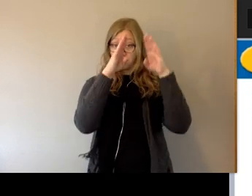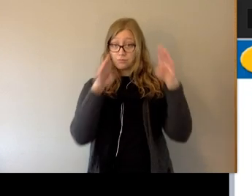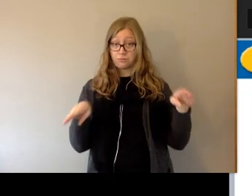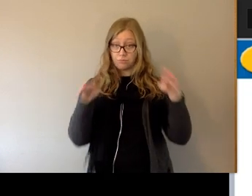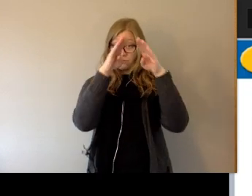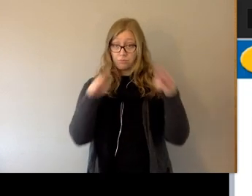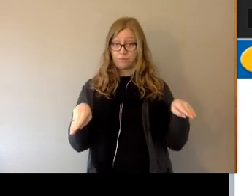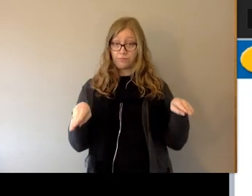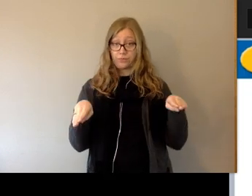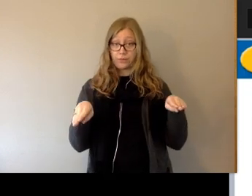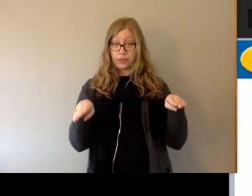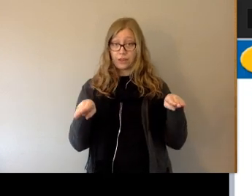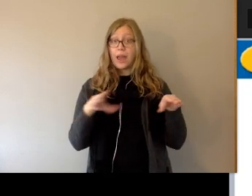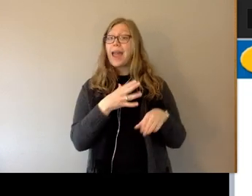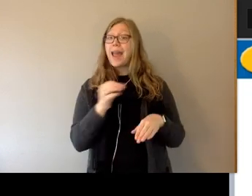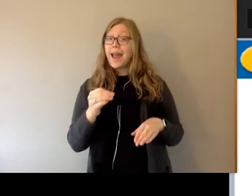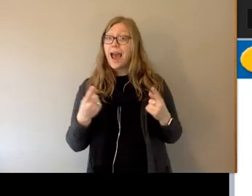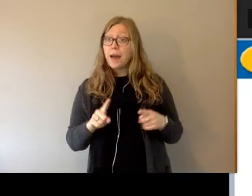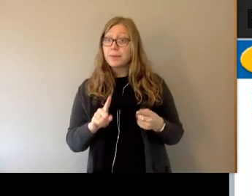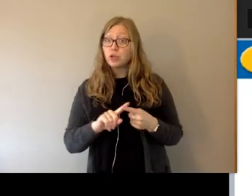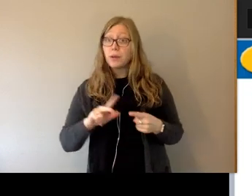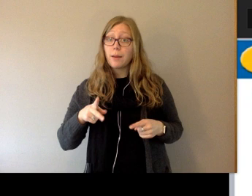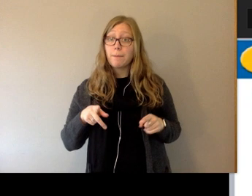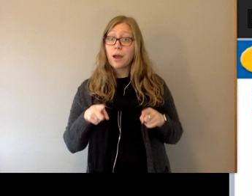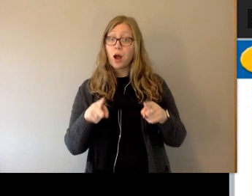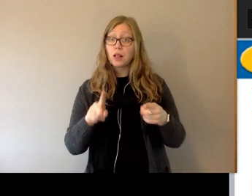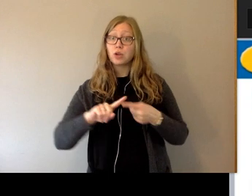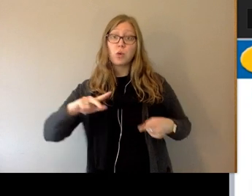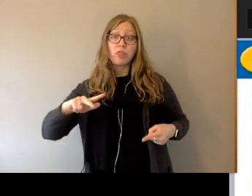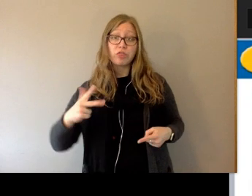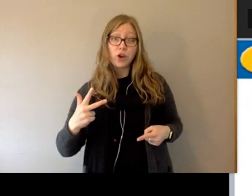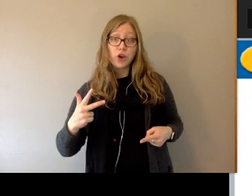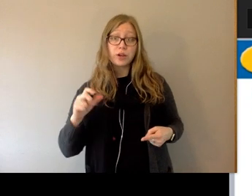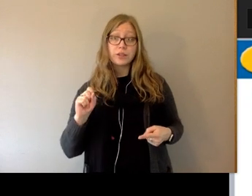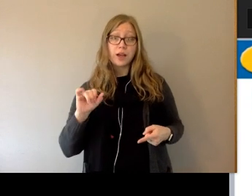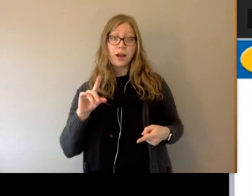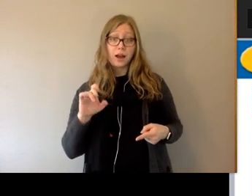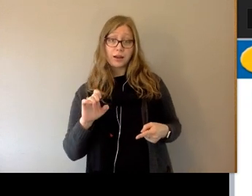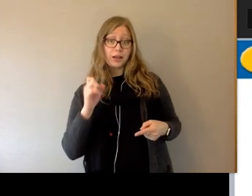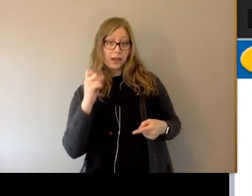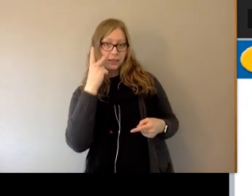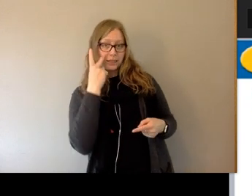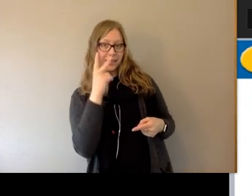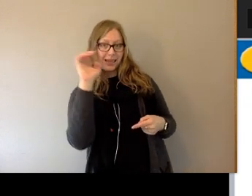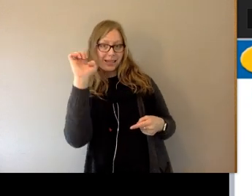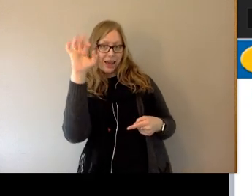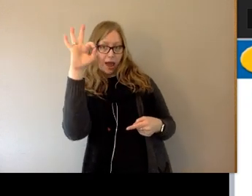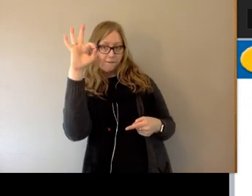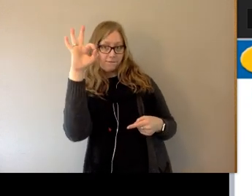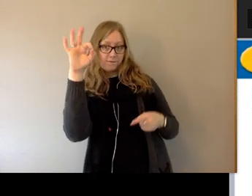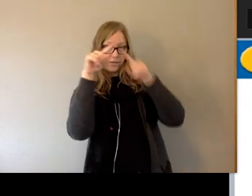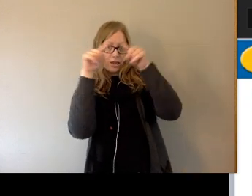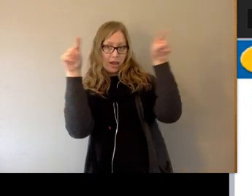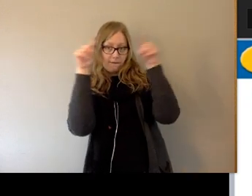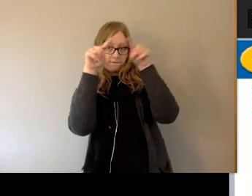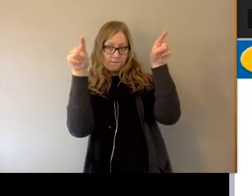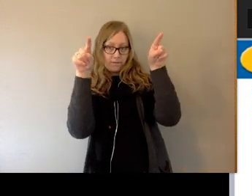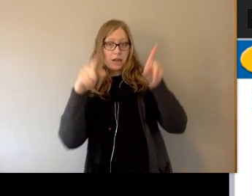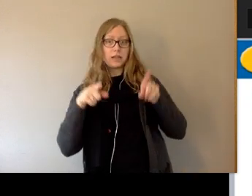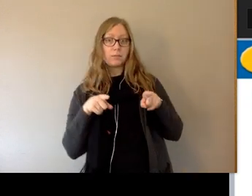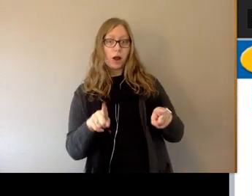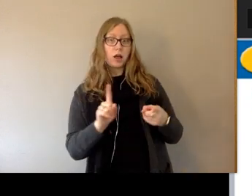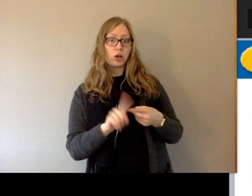little arrow, and it's parallel to the other side, BC, that this line splits the 2 sides of the